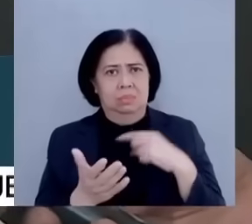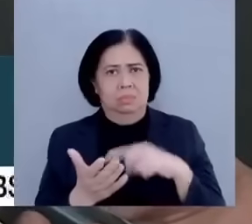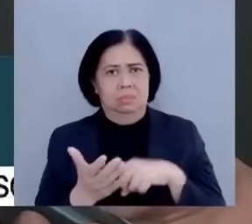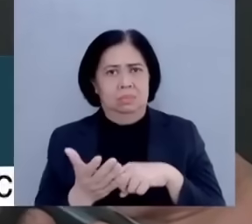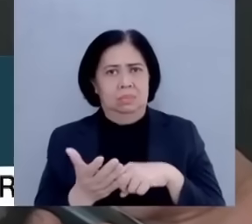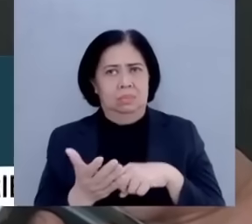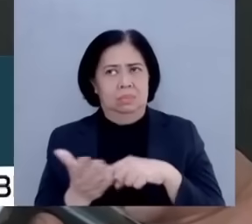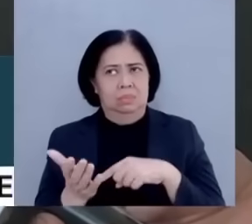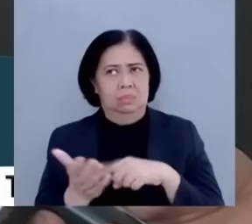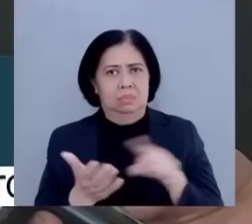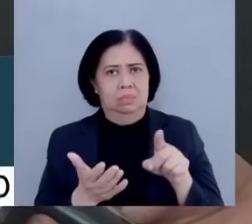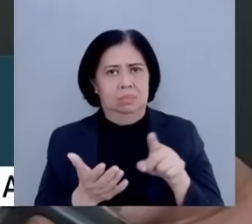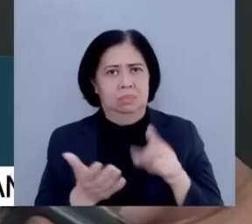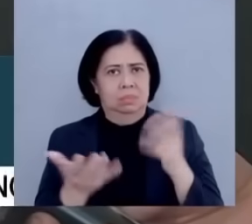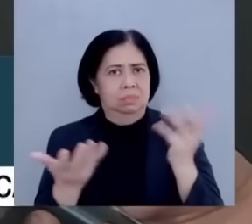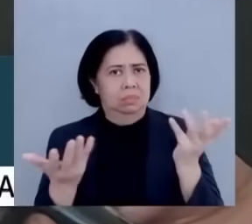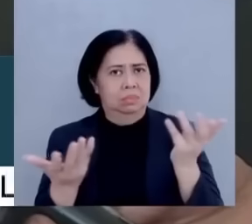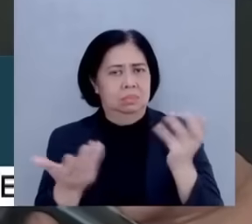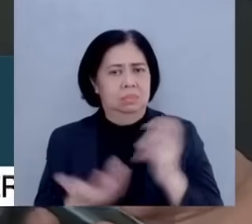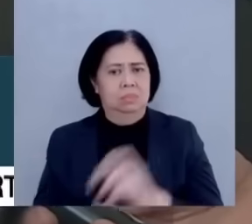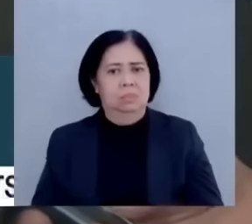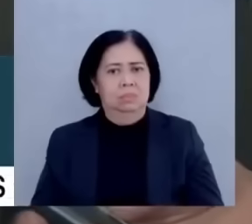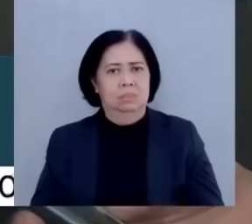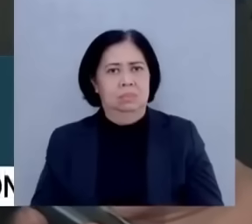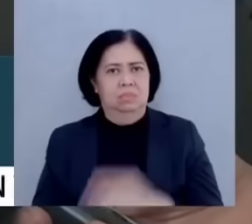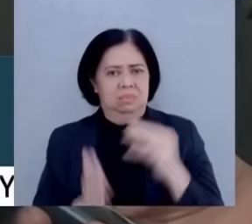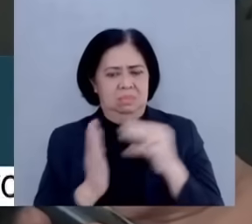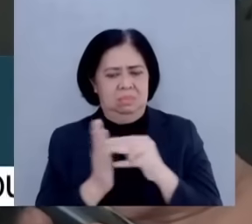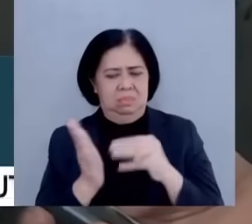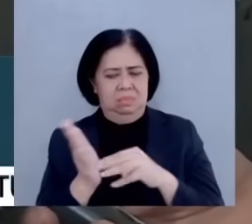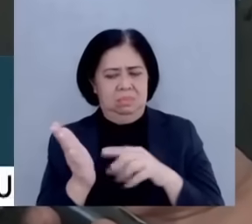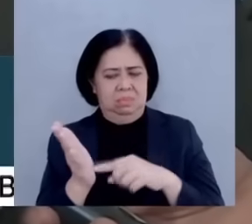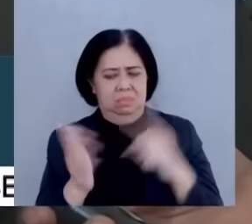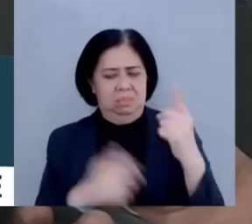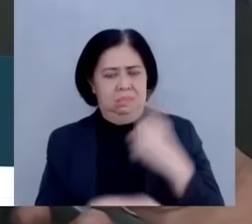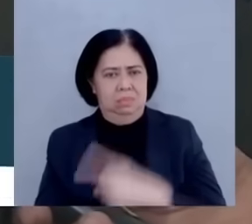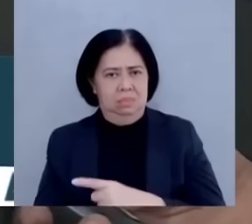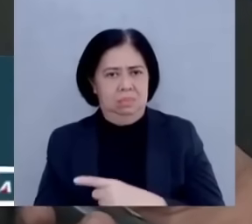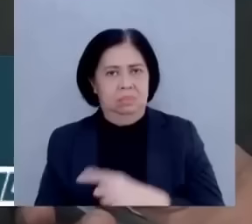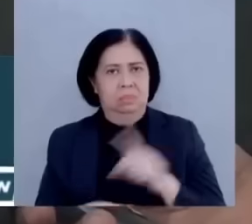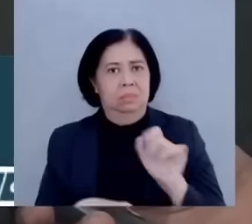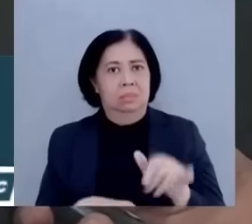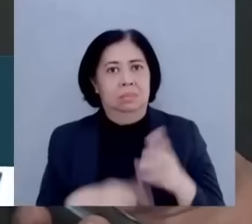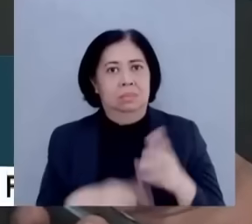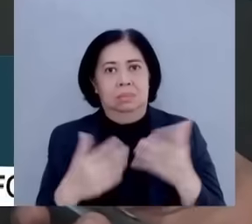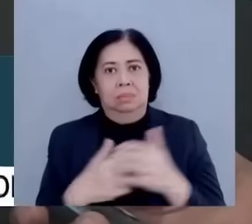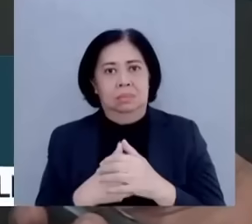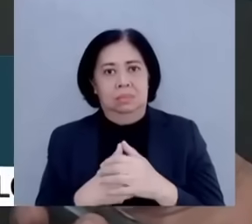pagbabayad ng millions in a day? And that is